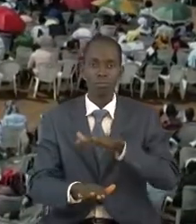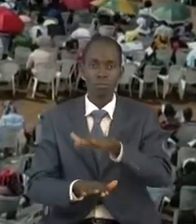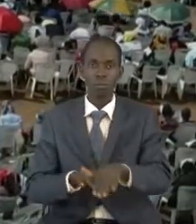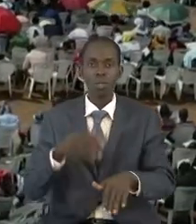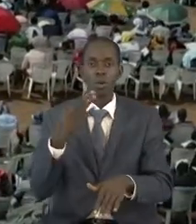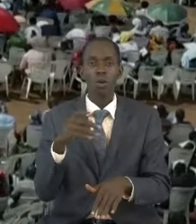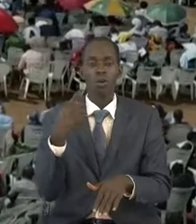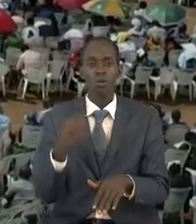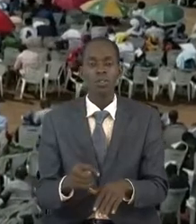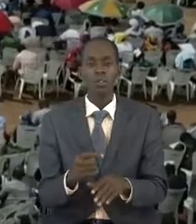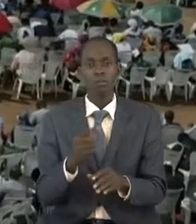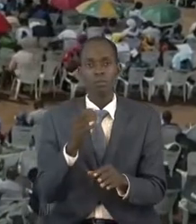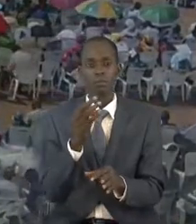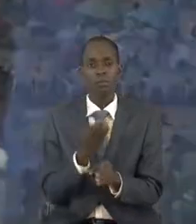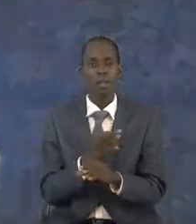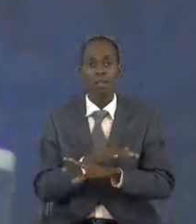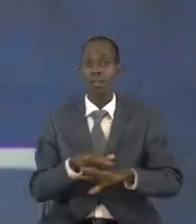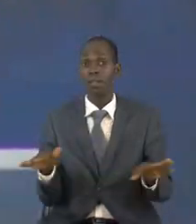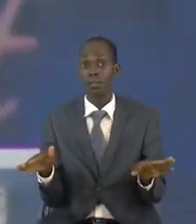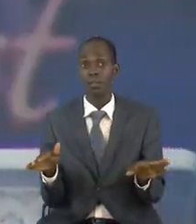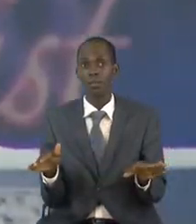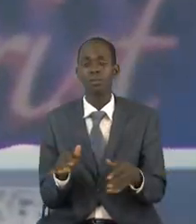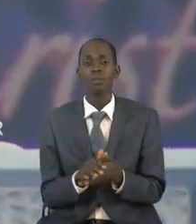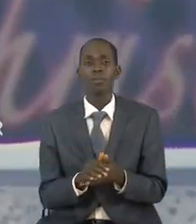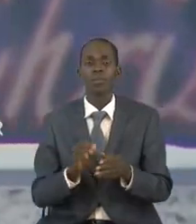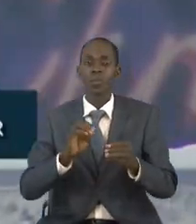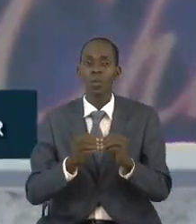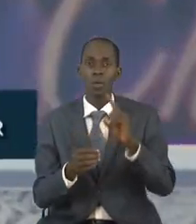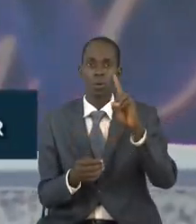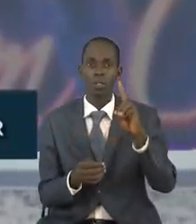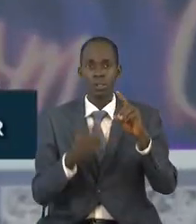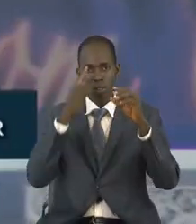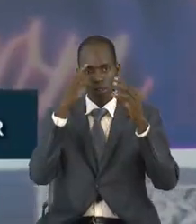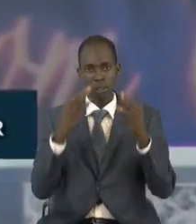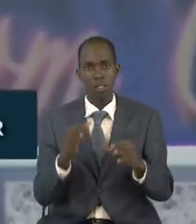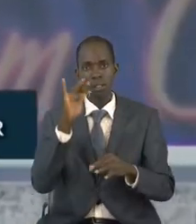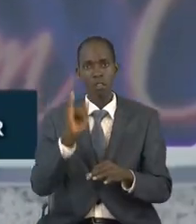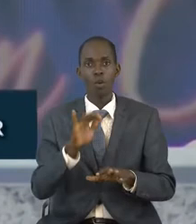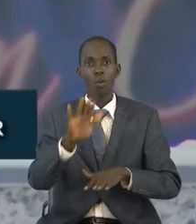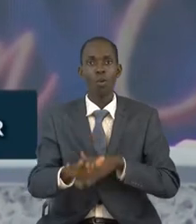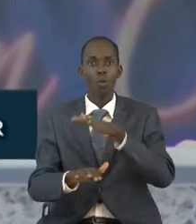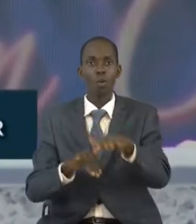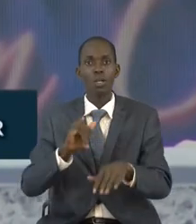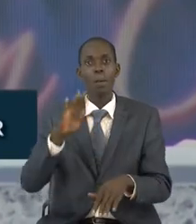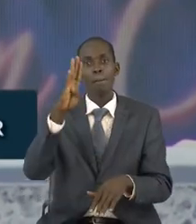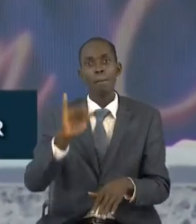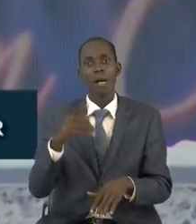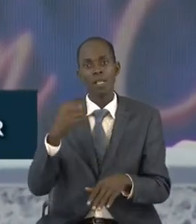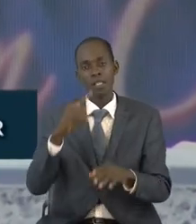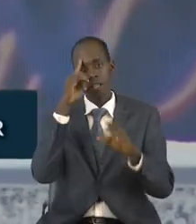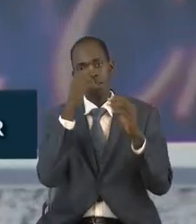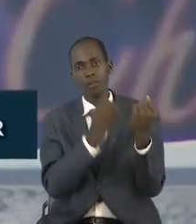faithless. Number one, decisively walking by the faith of our